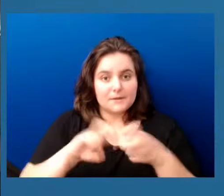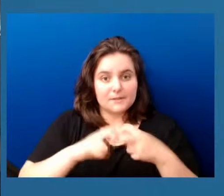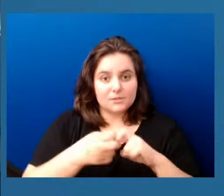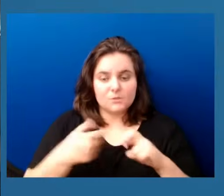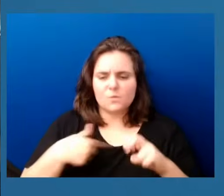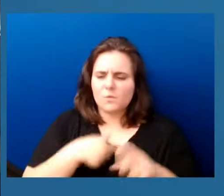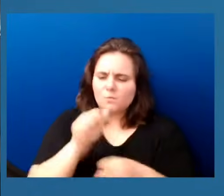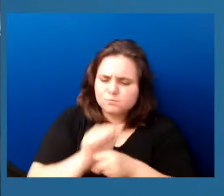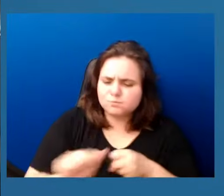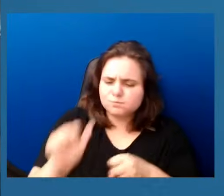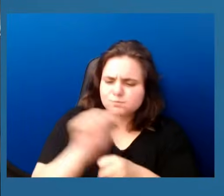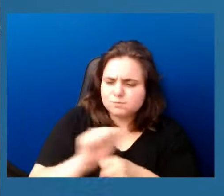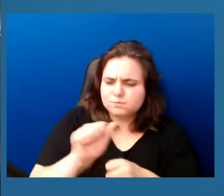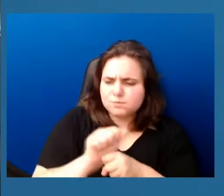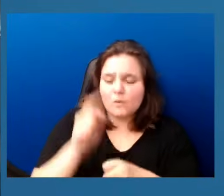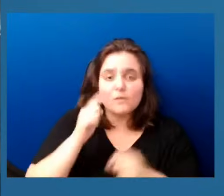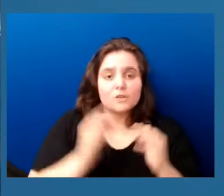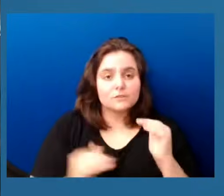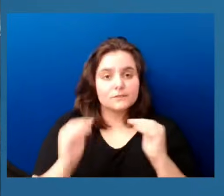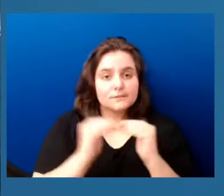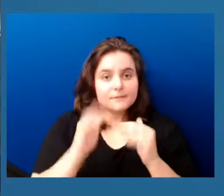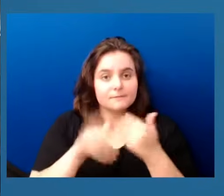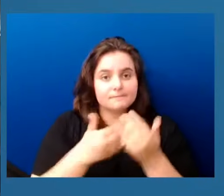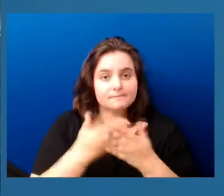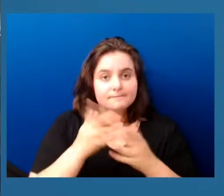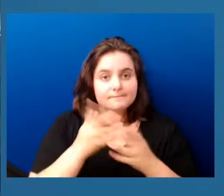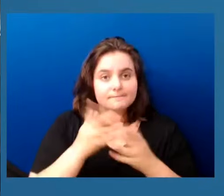state. Thank you very much.